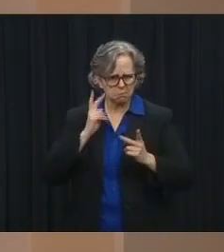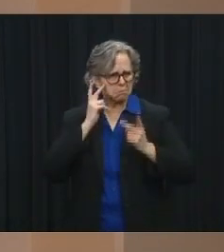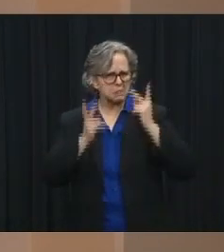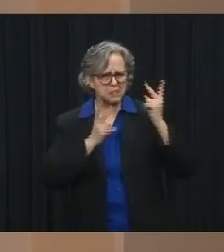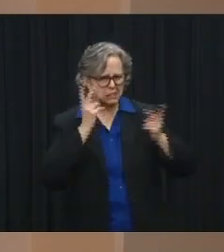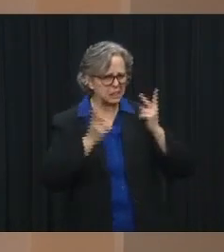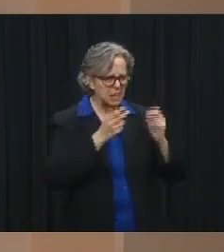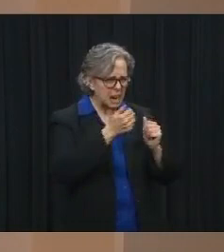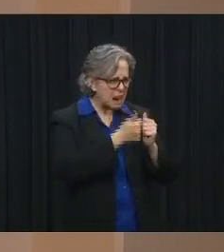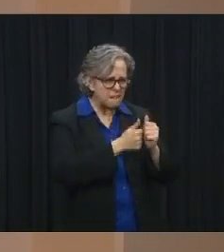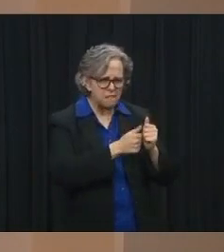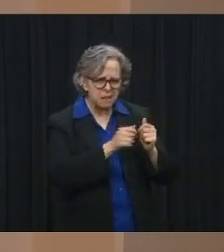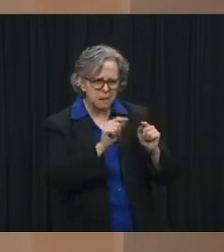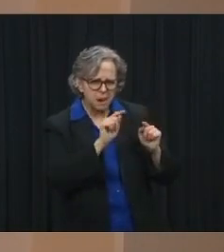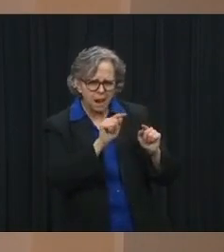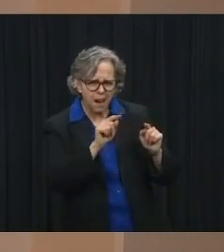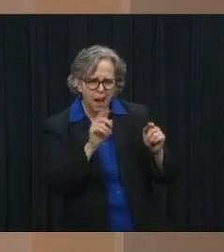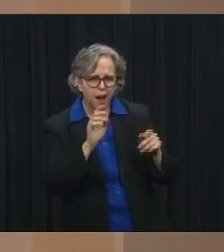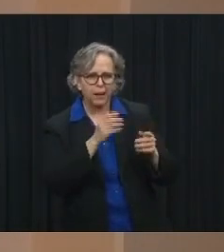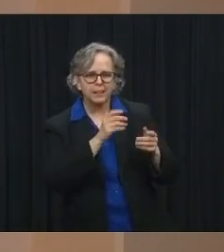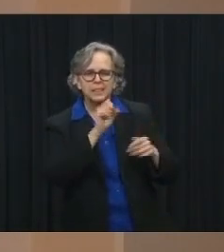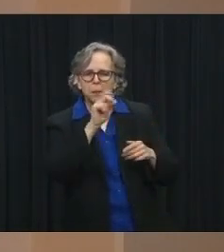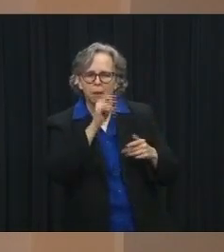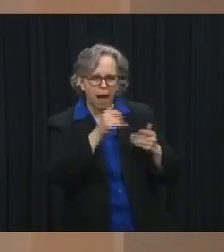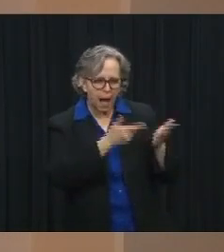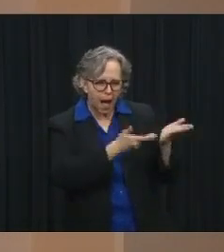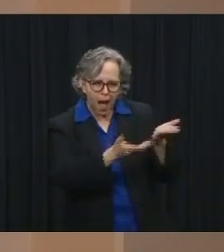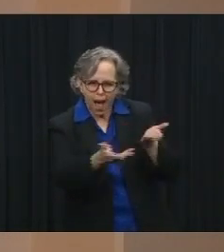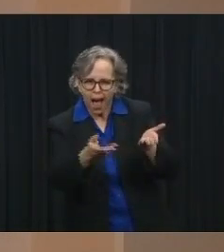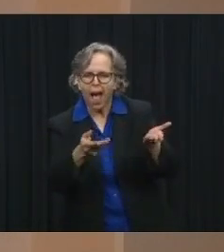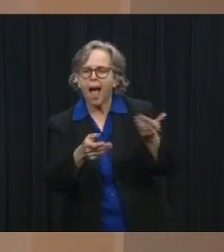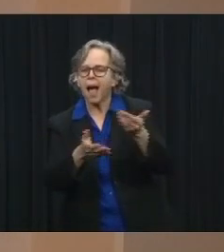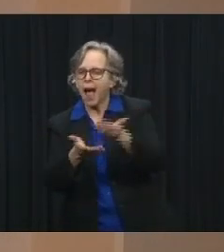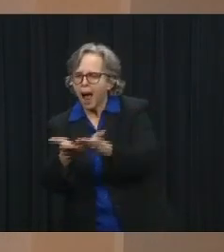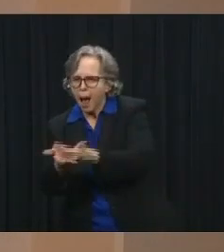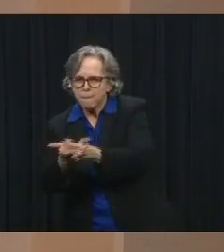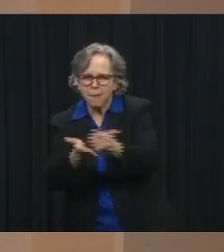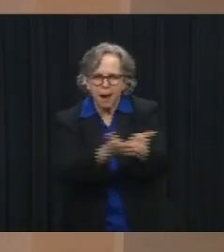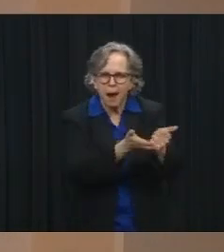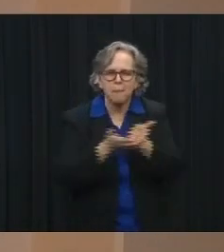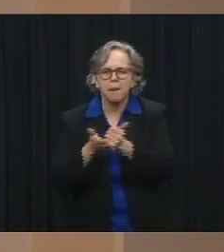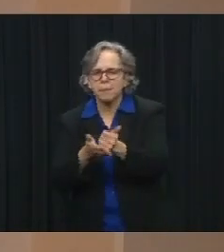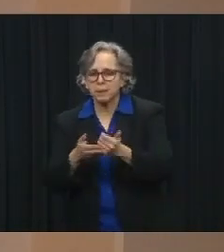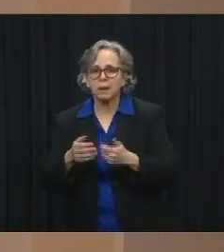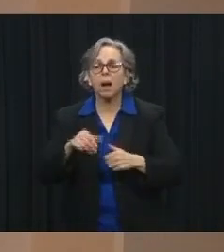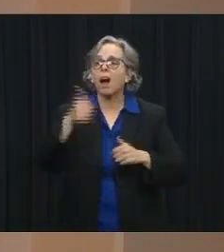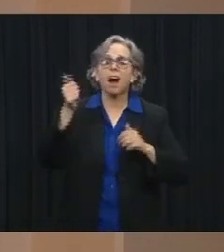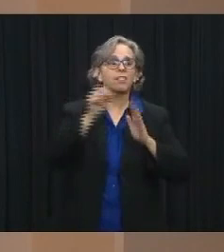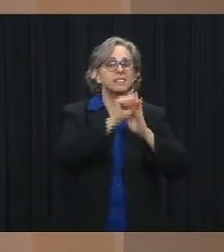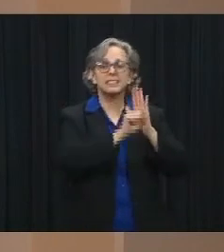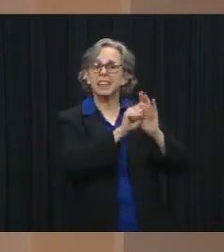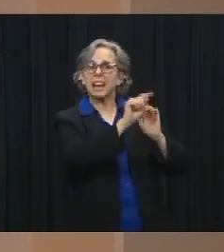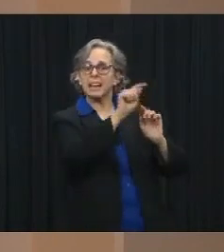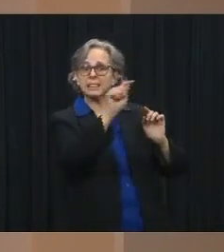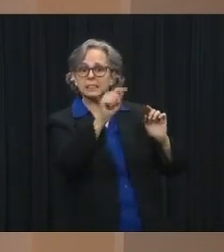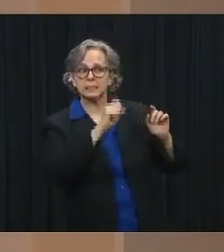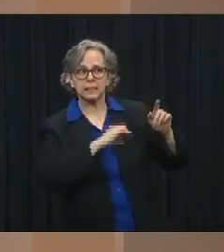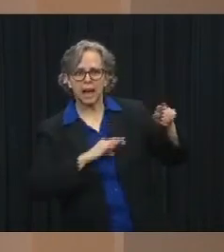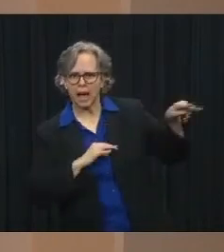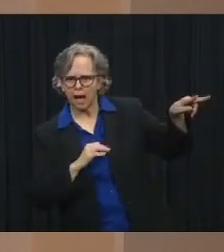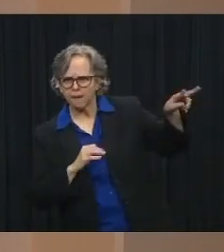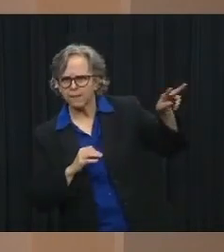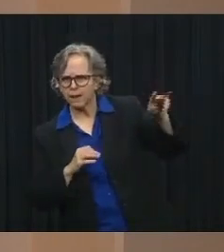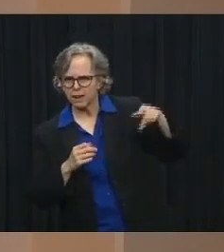local officials, we've talked to state officials. I just finished a conference call with Vice President Pence